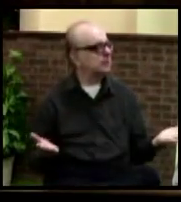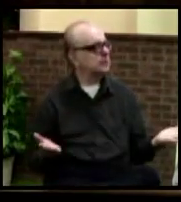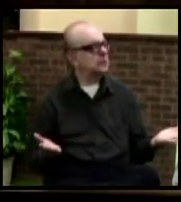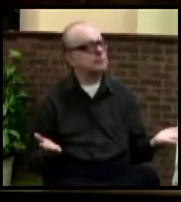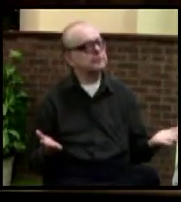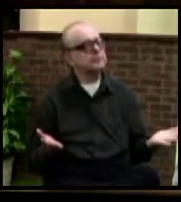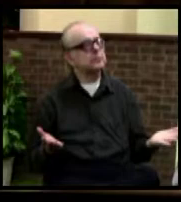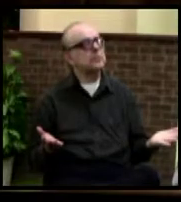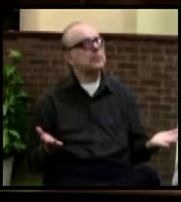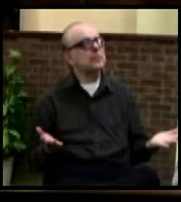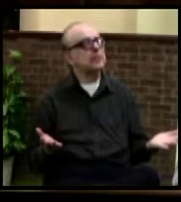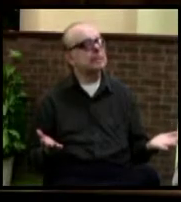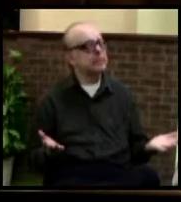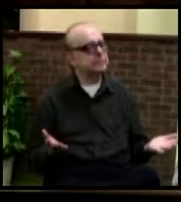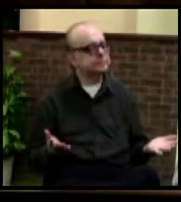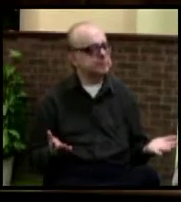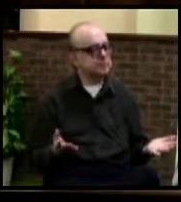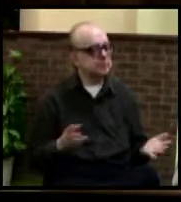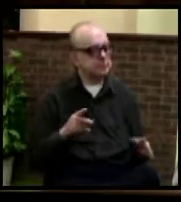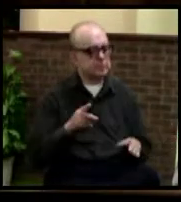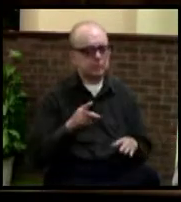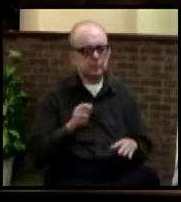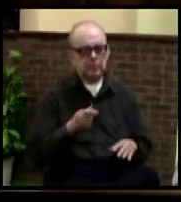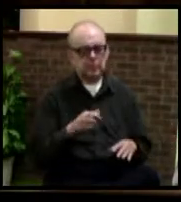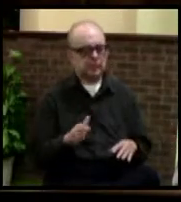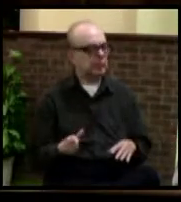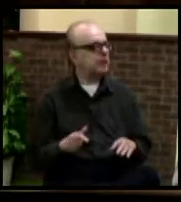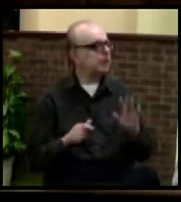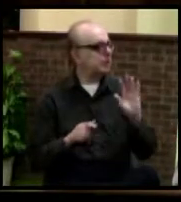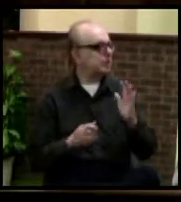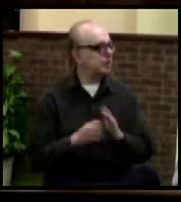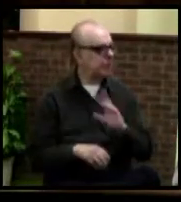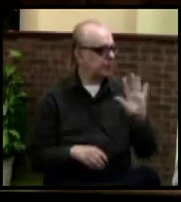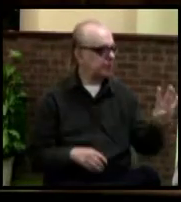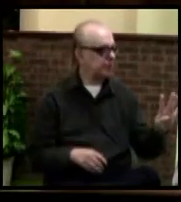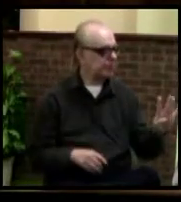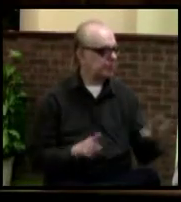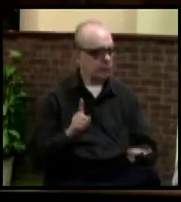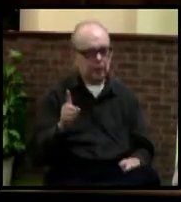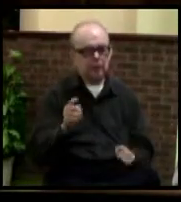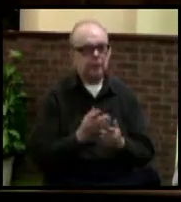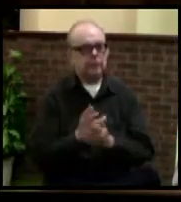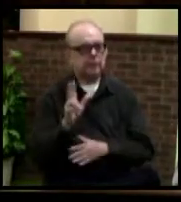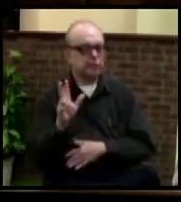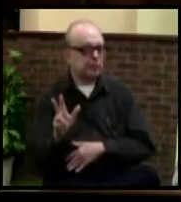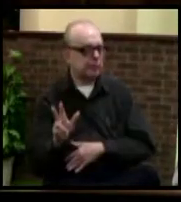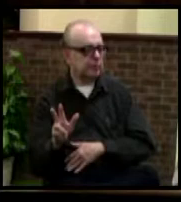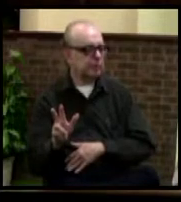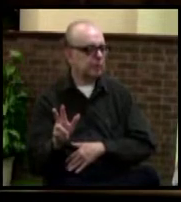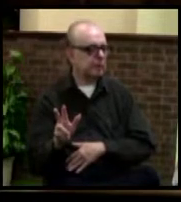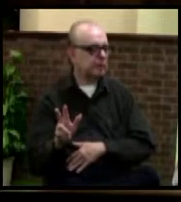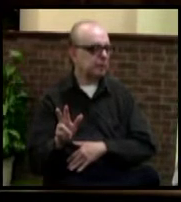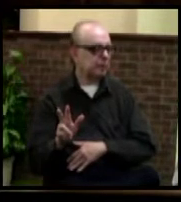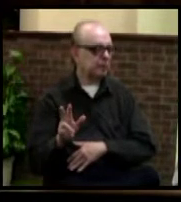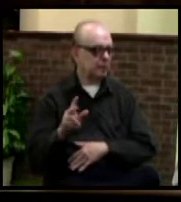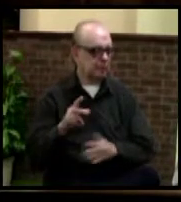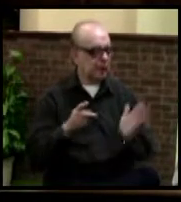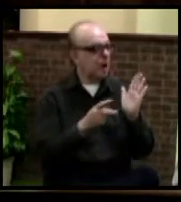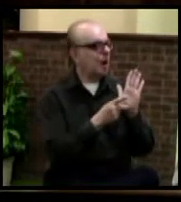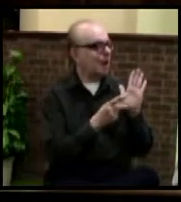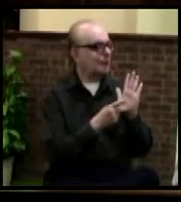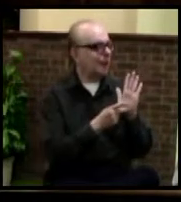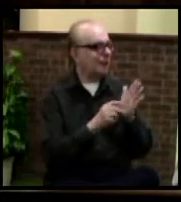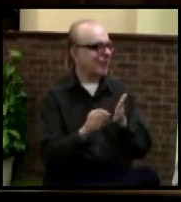okay? And in Philippians chapter 4, verses 1 through 3,